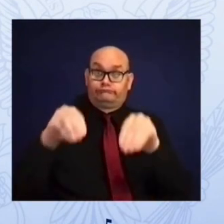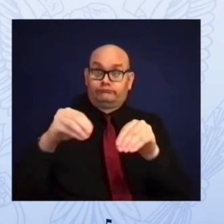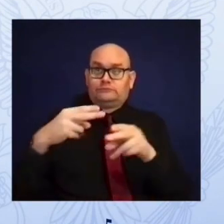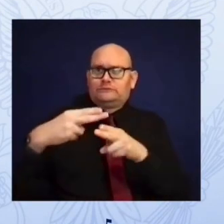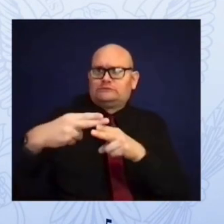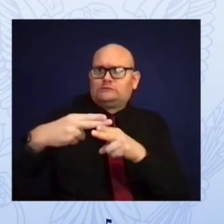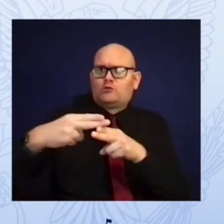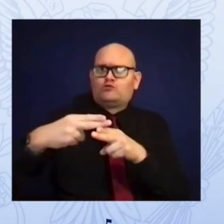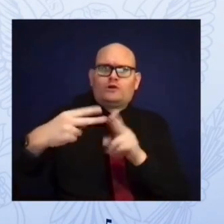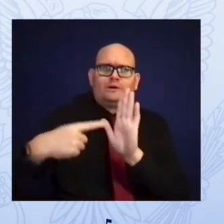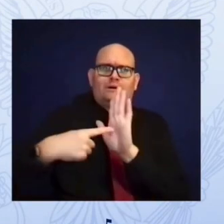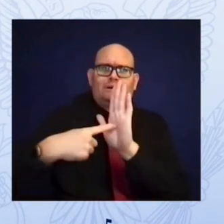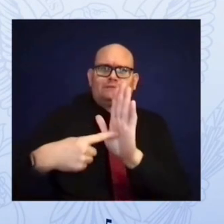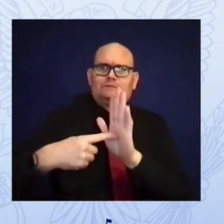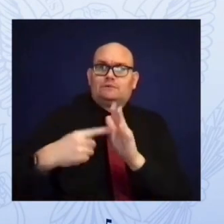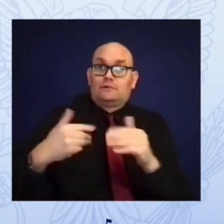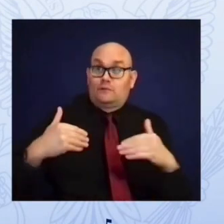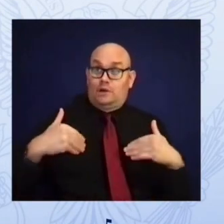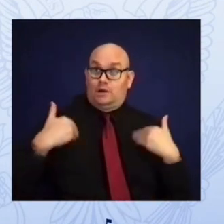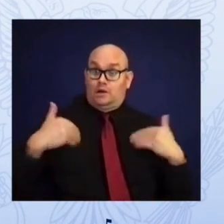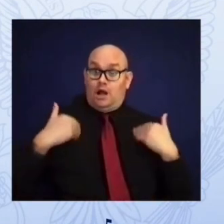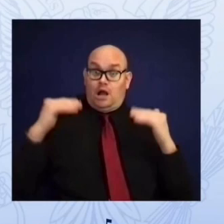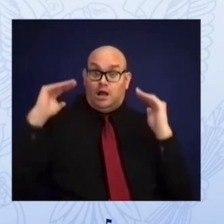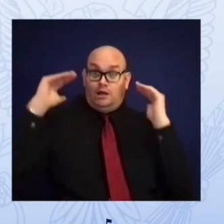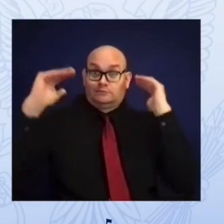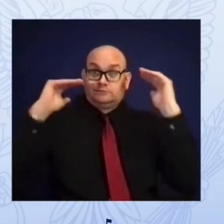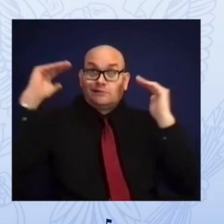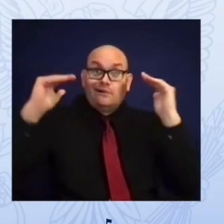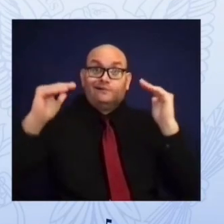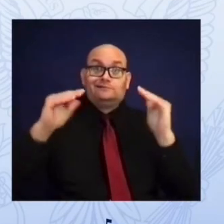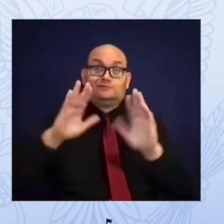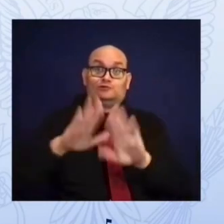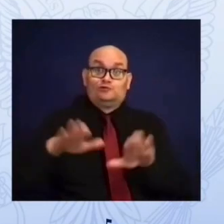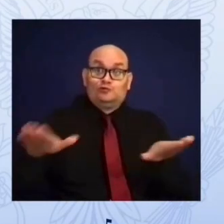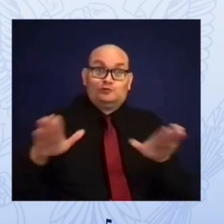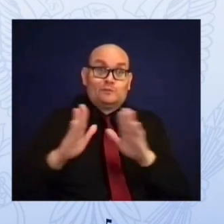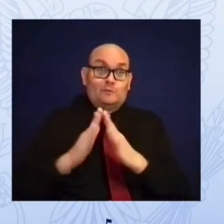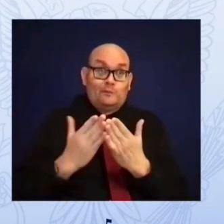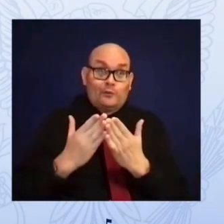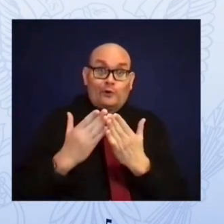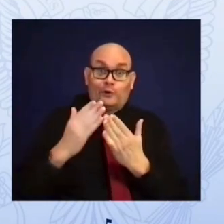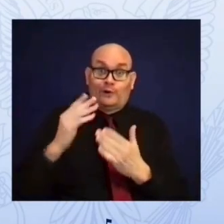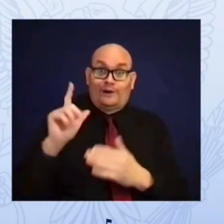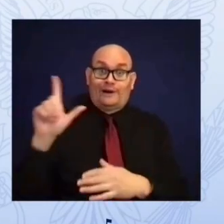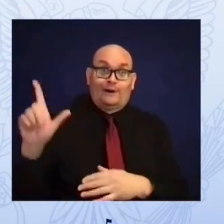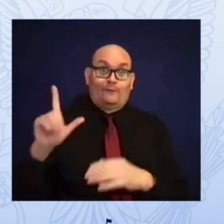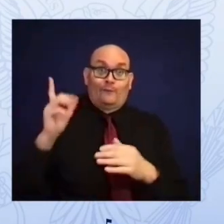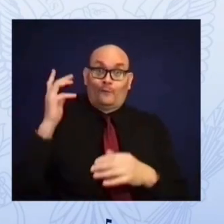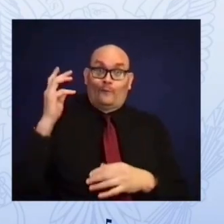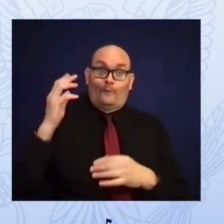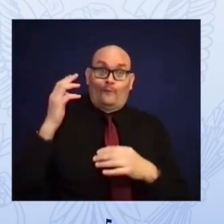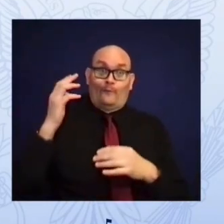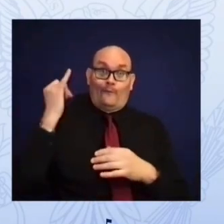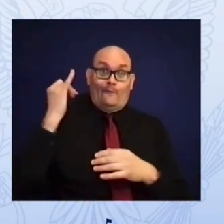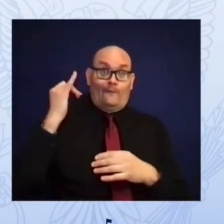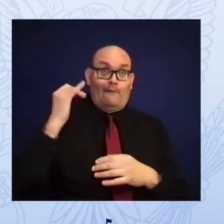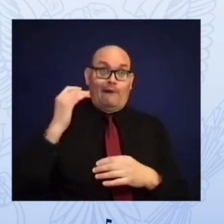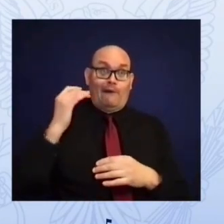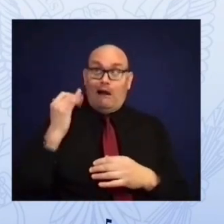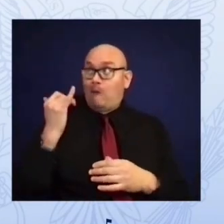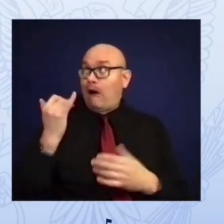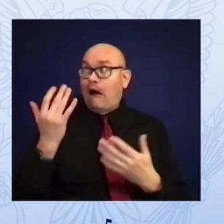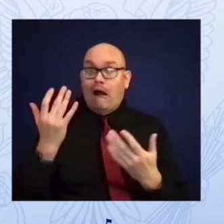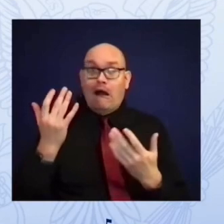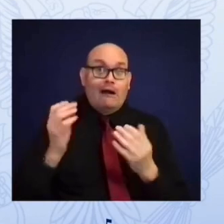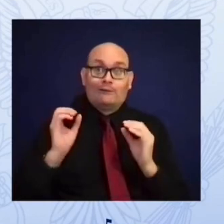what? They weren't there. I know, I was so shocked. So anyway, we want the children